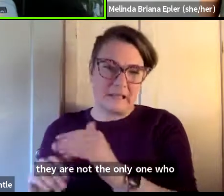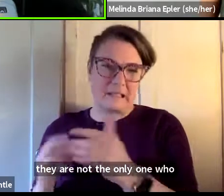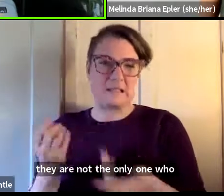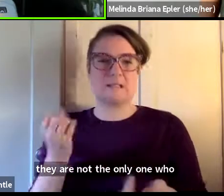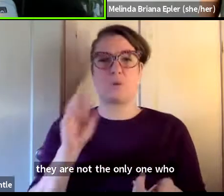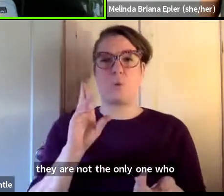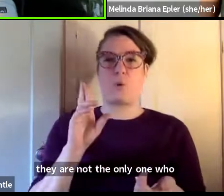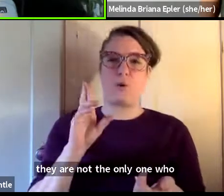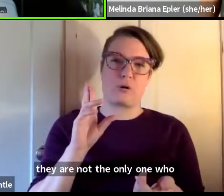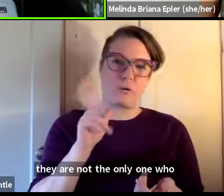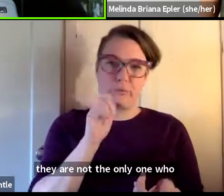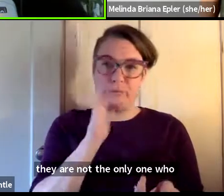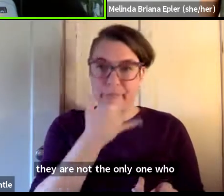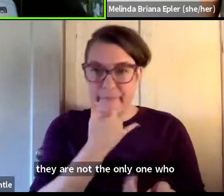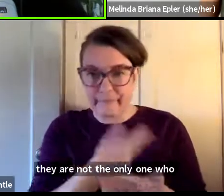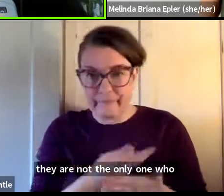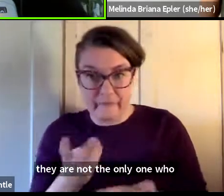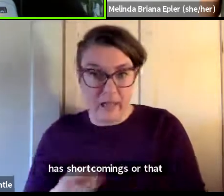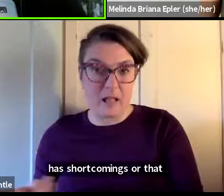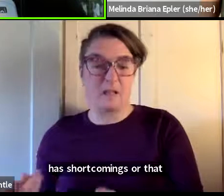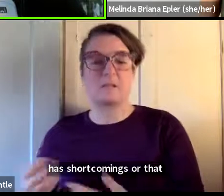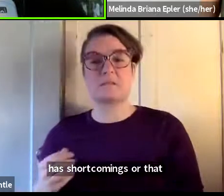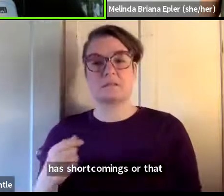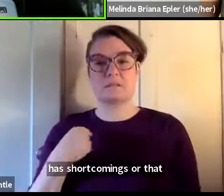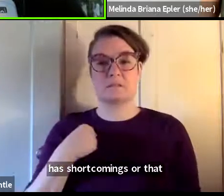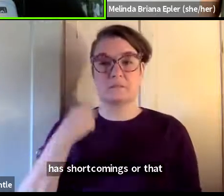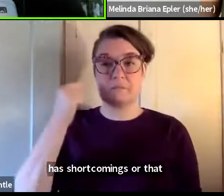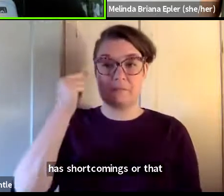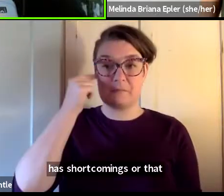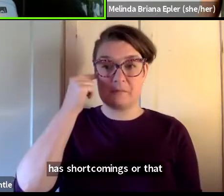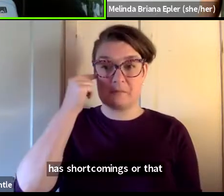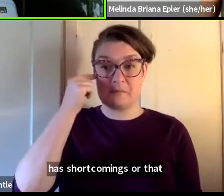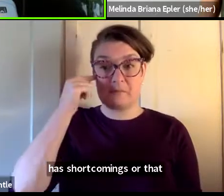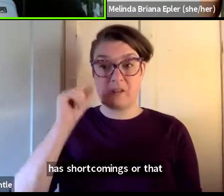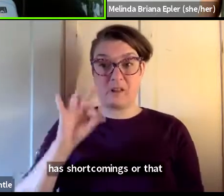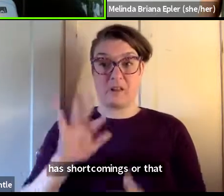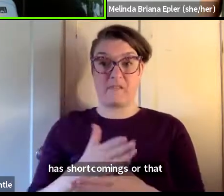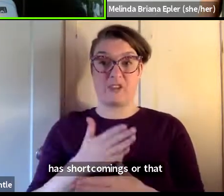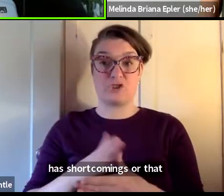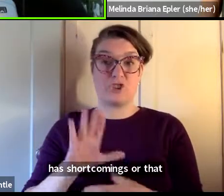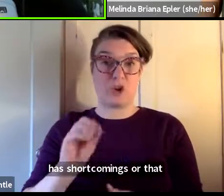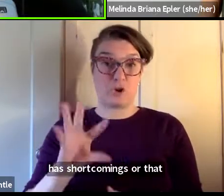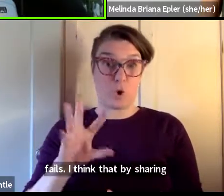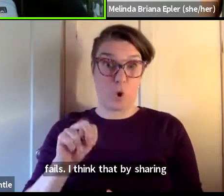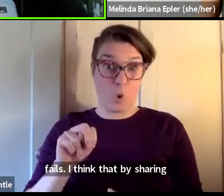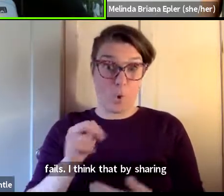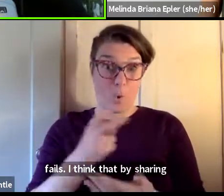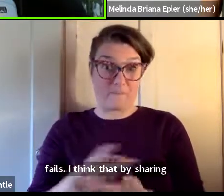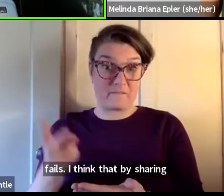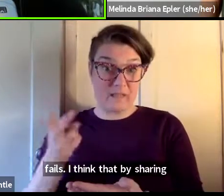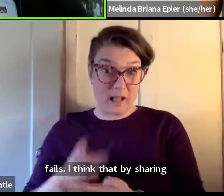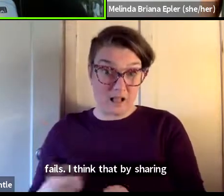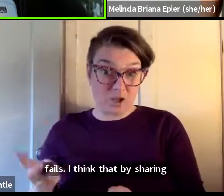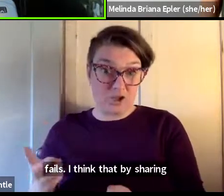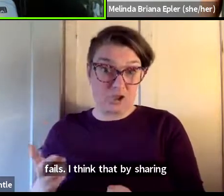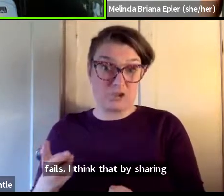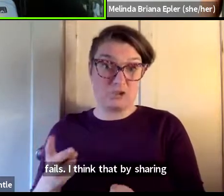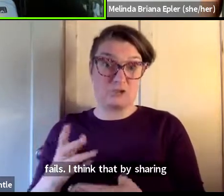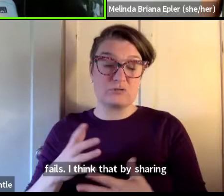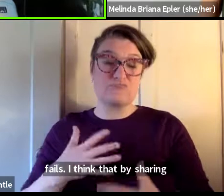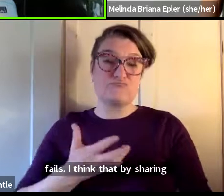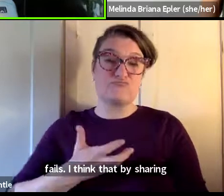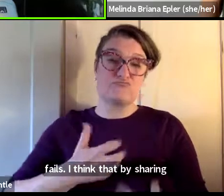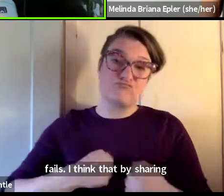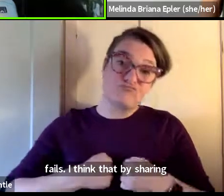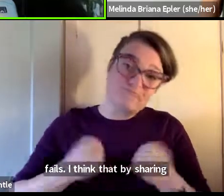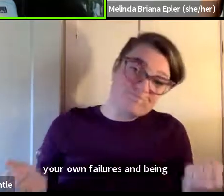fails. And I think that by Mm. sharing your own failures and being vulnerable with